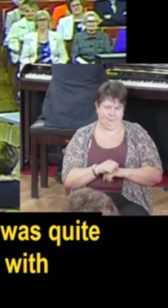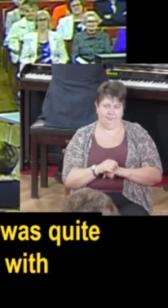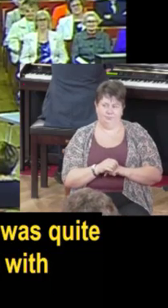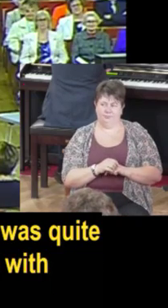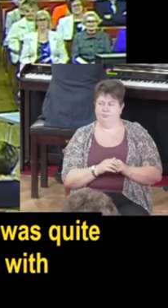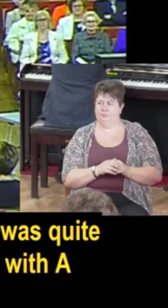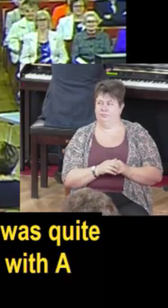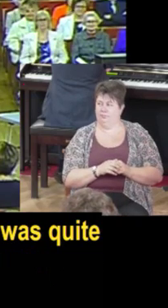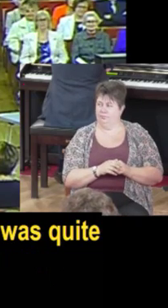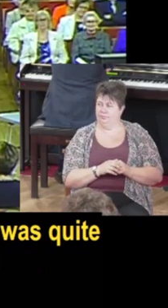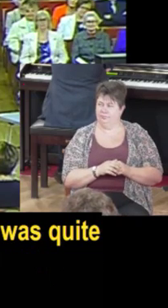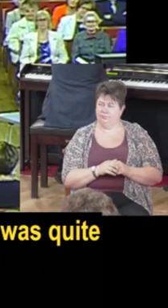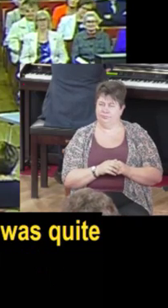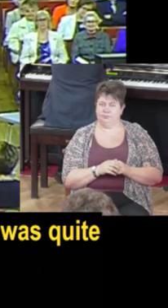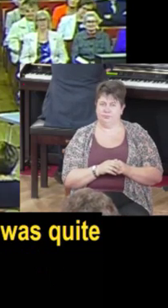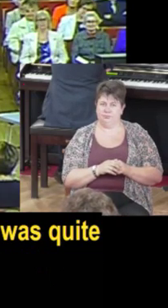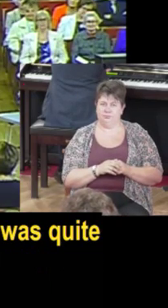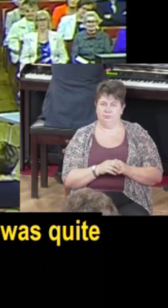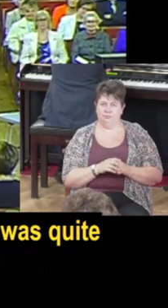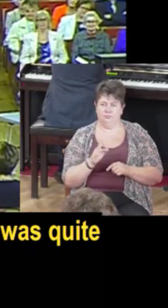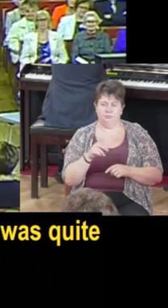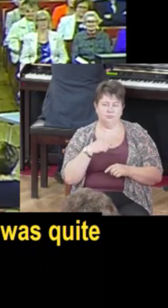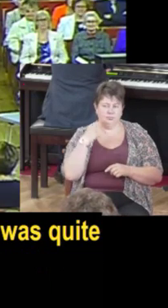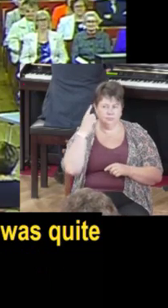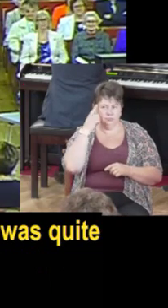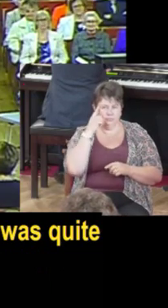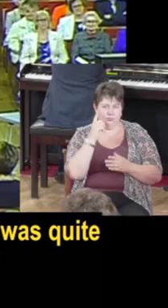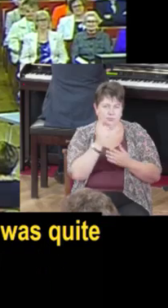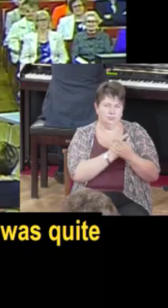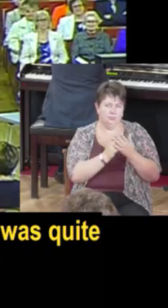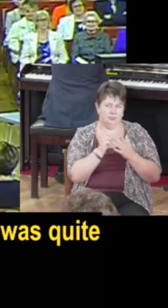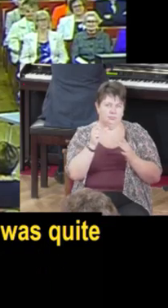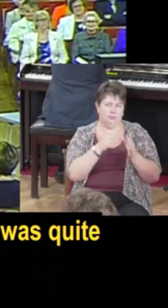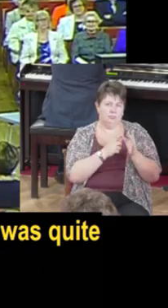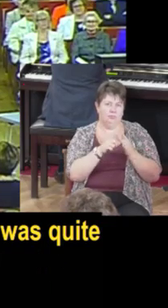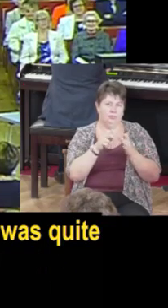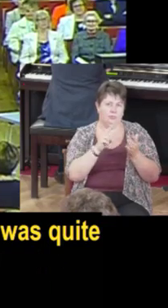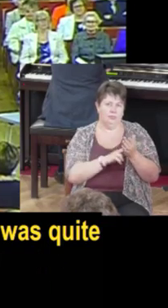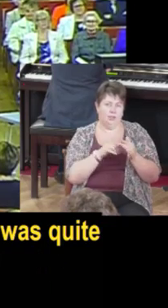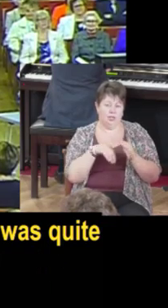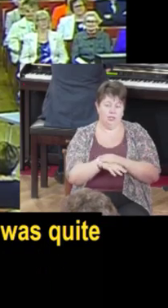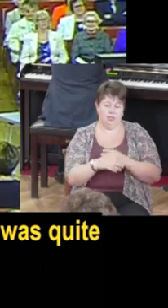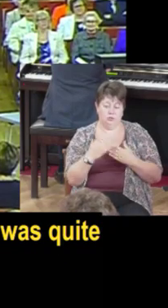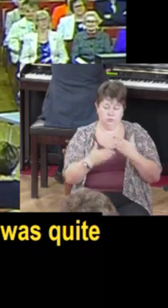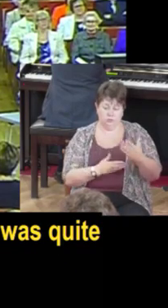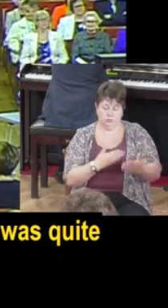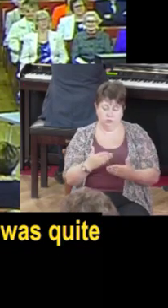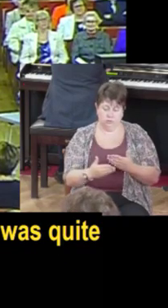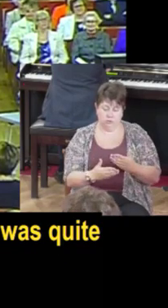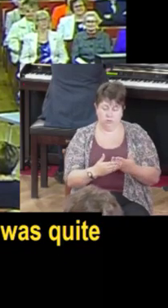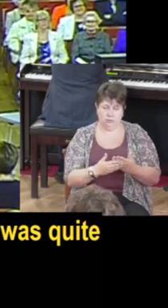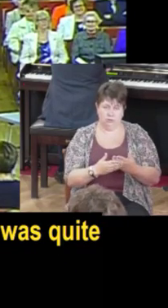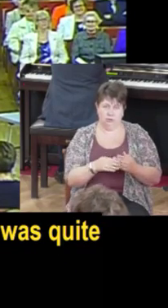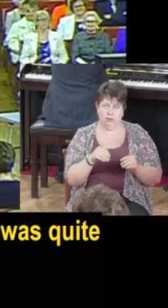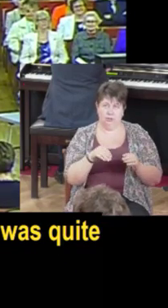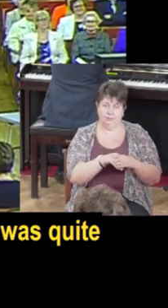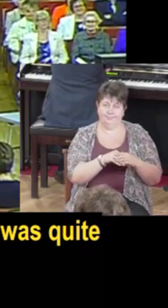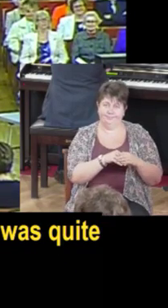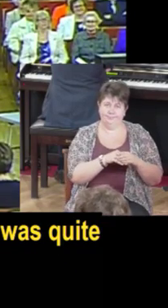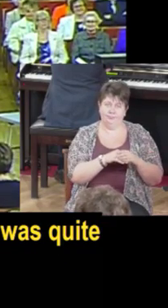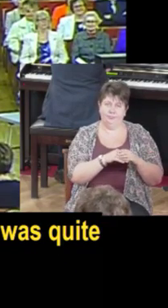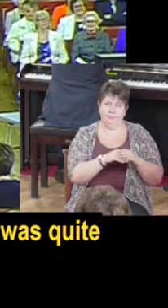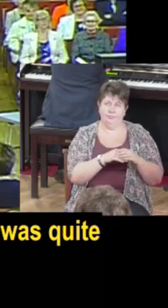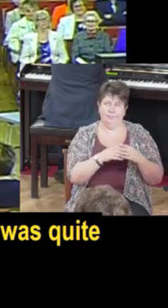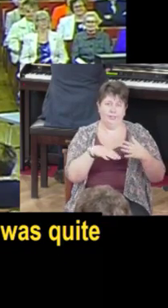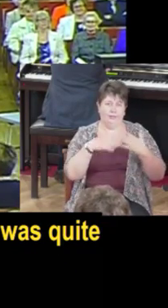thing to do. And of course, you were thinking about that story today because of this number 6